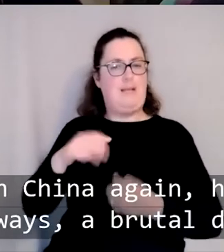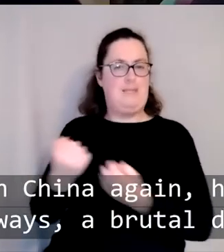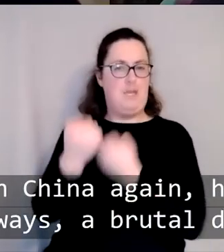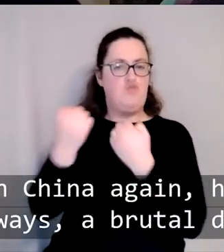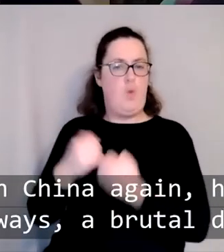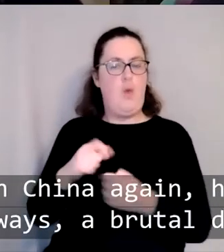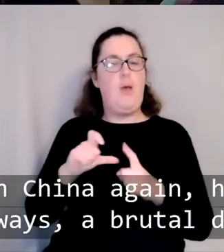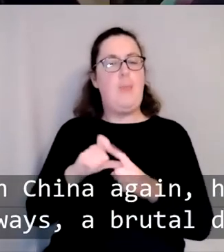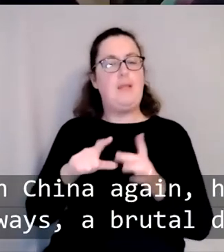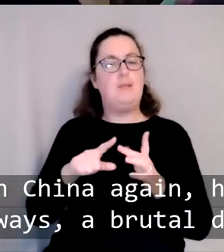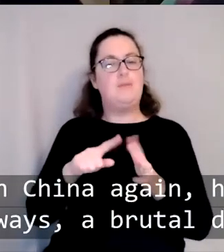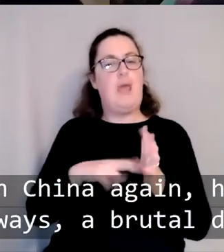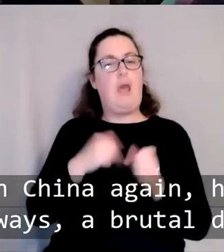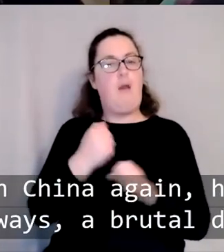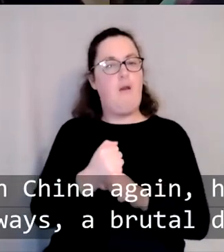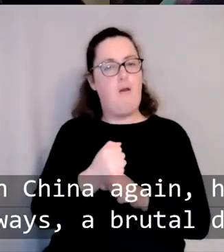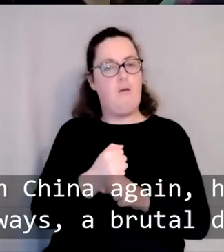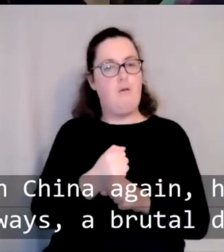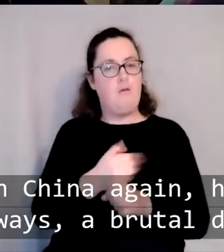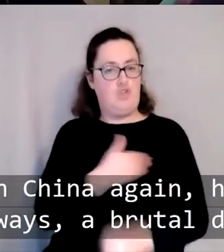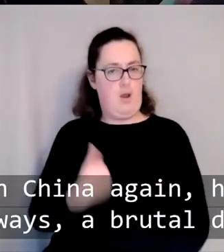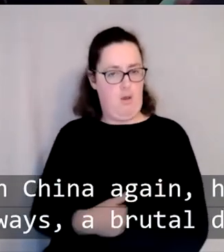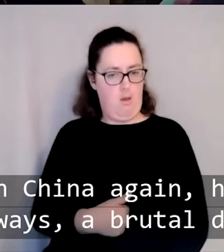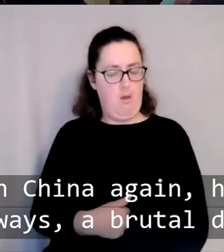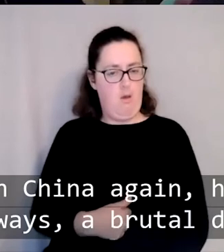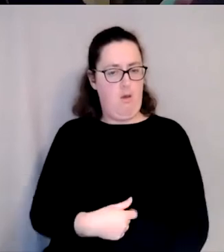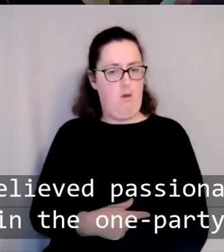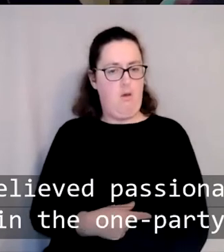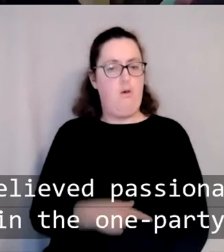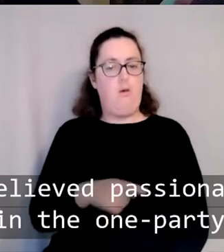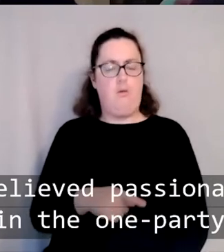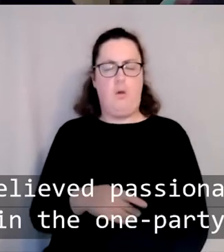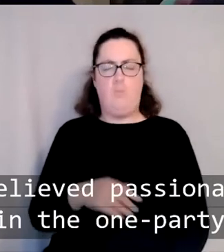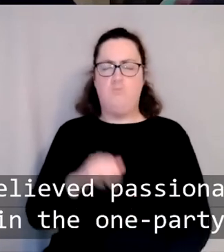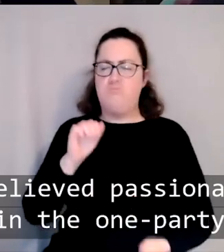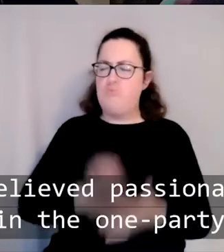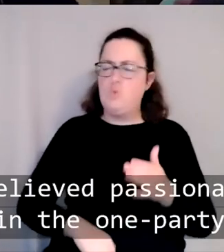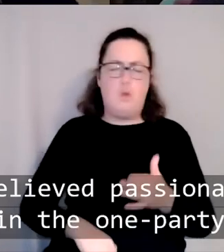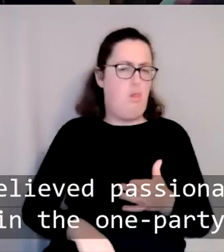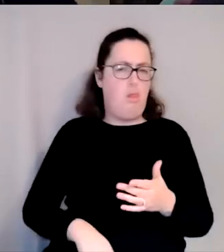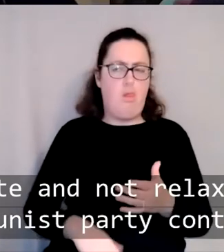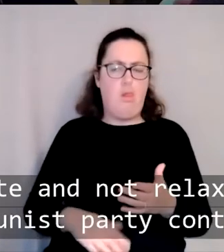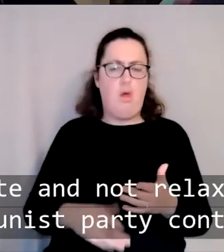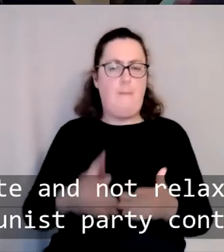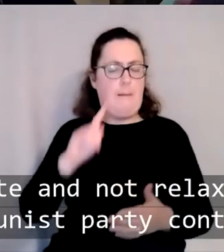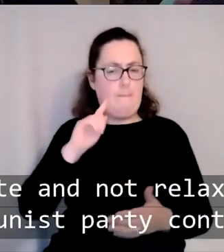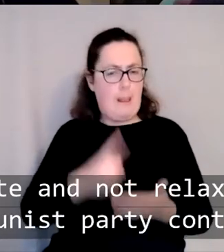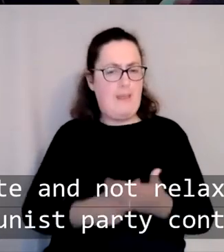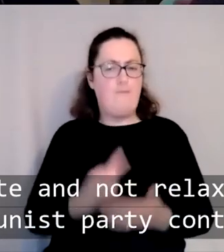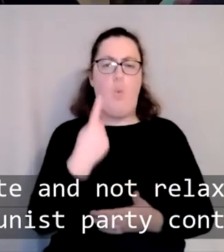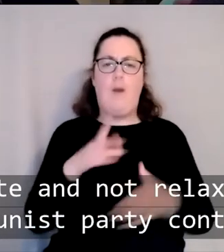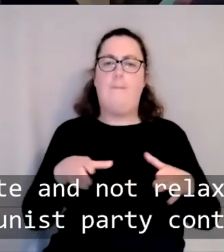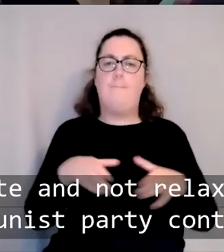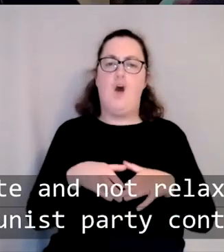Deng in China, again, I mean, he was, in some ways, a brutal dictator. He believed passionately in the one-party state and